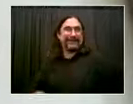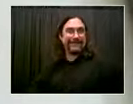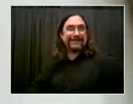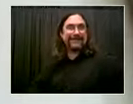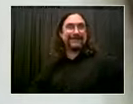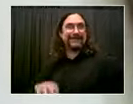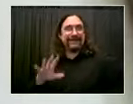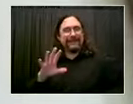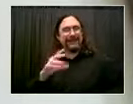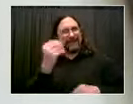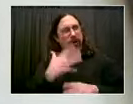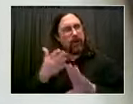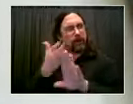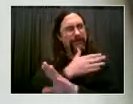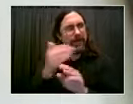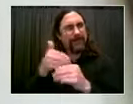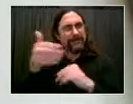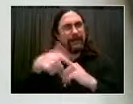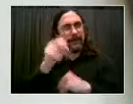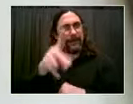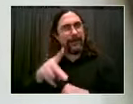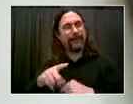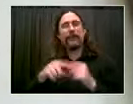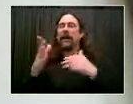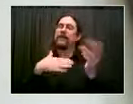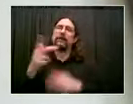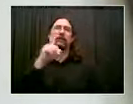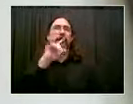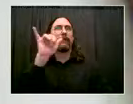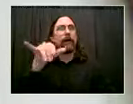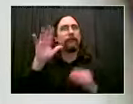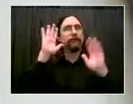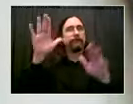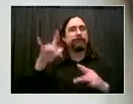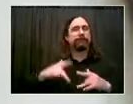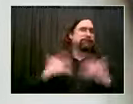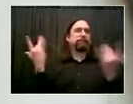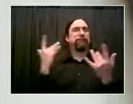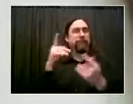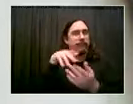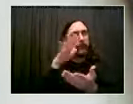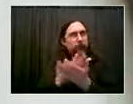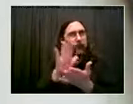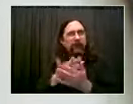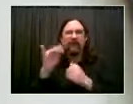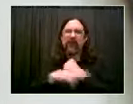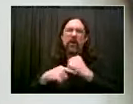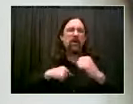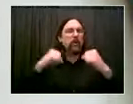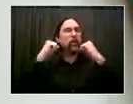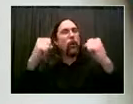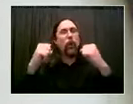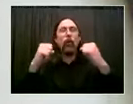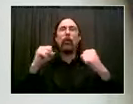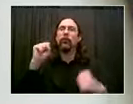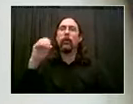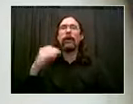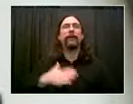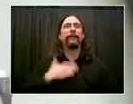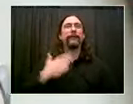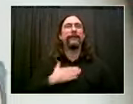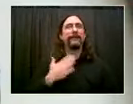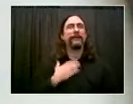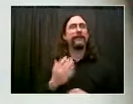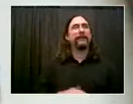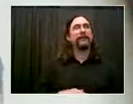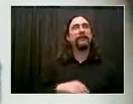do. I love the idea of the Megan Thee Stallion tickets. I didn't know you were a fan, so I was excited to hear about